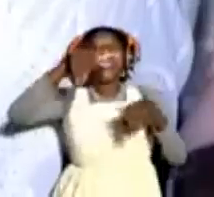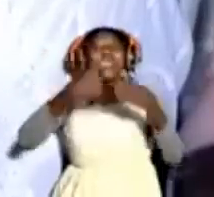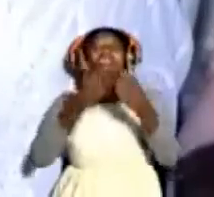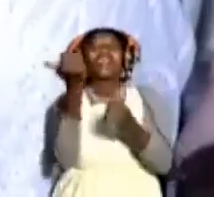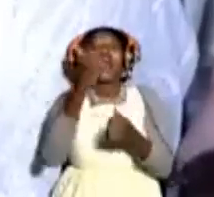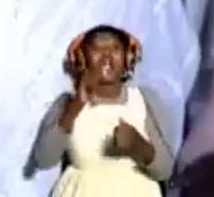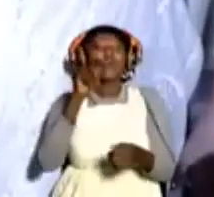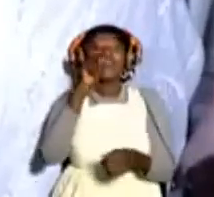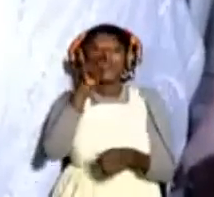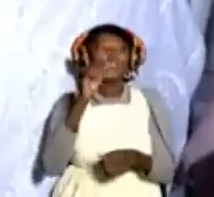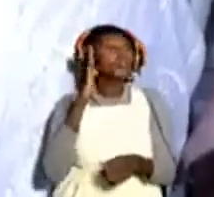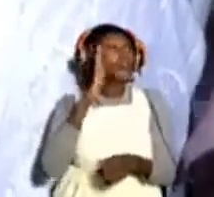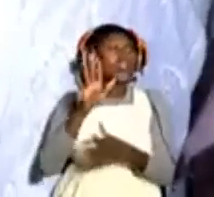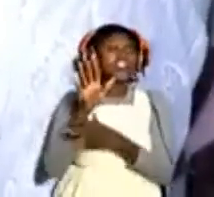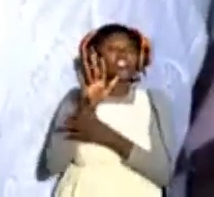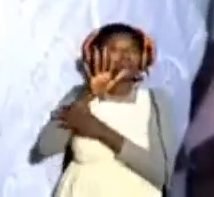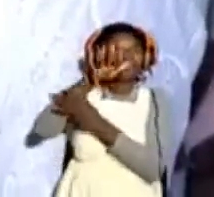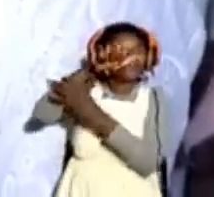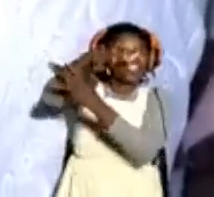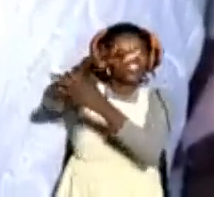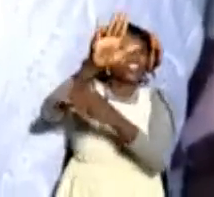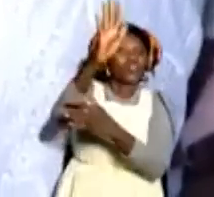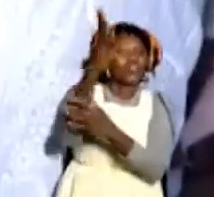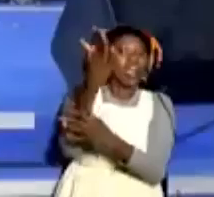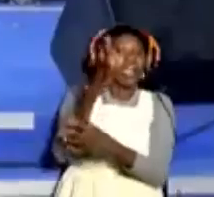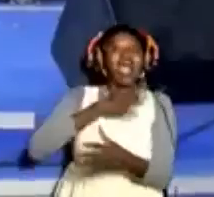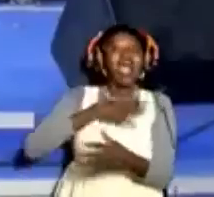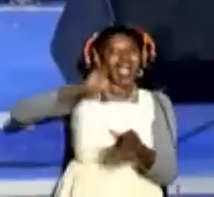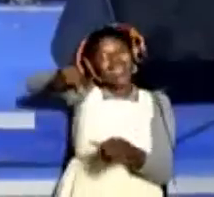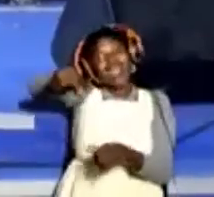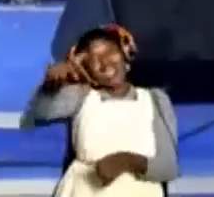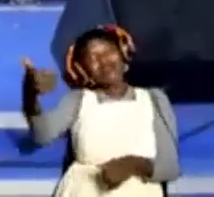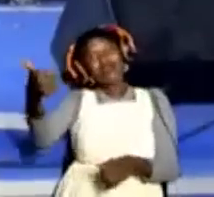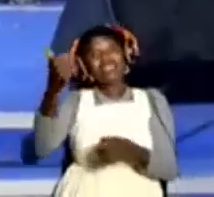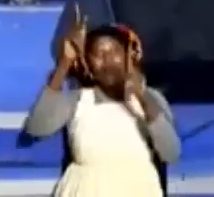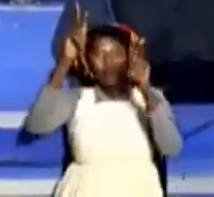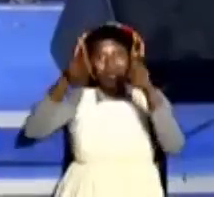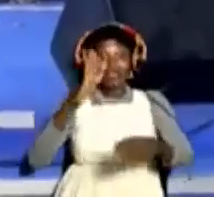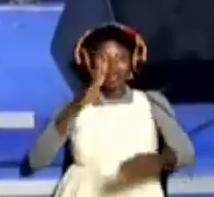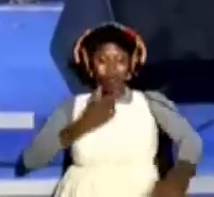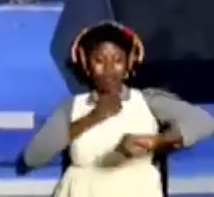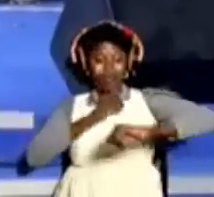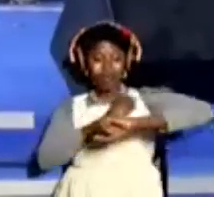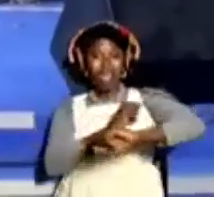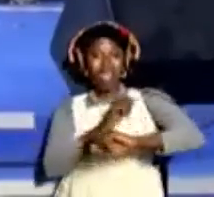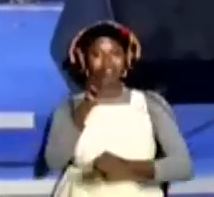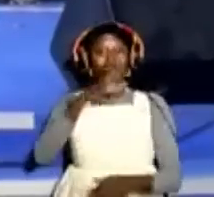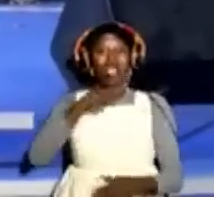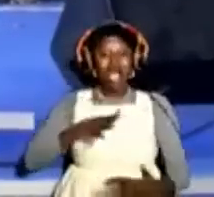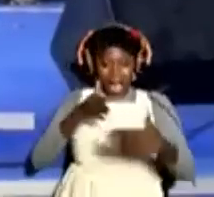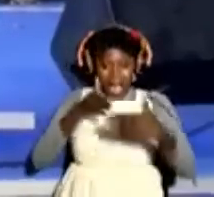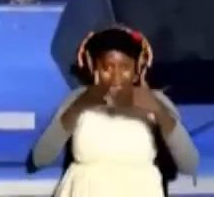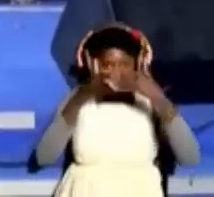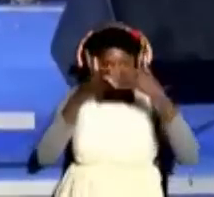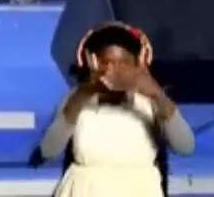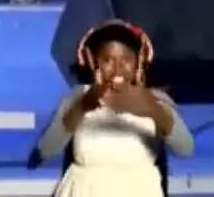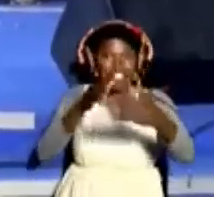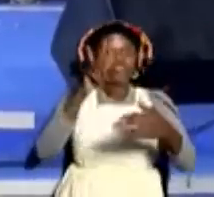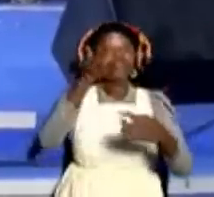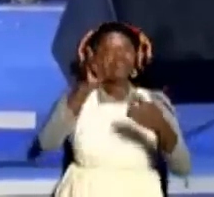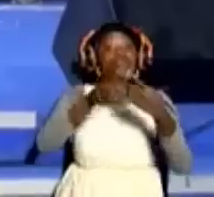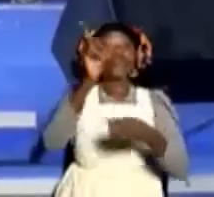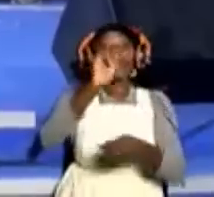You will actually stretch forth your hand, and another person will guard you, and they will lead you to where you don't want to